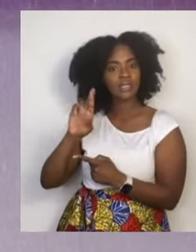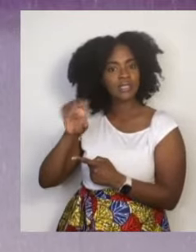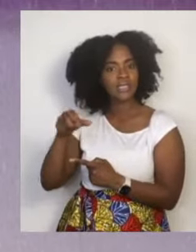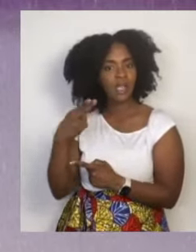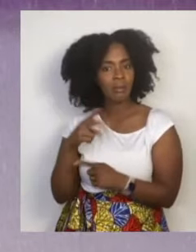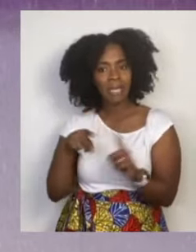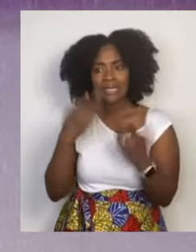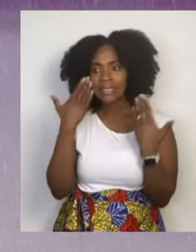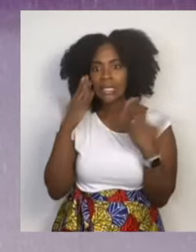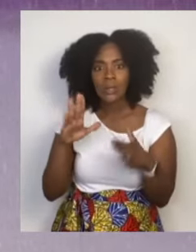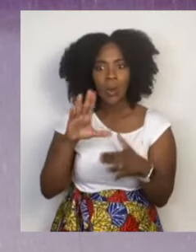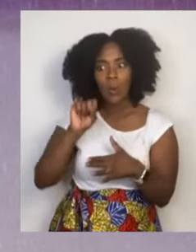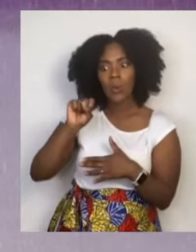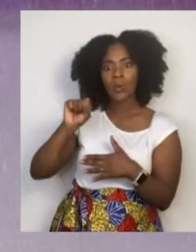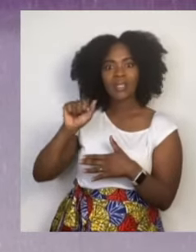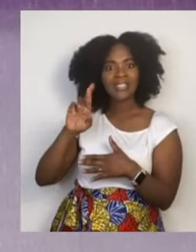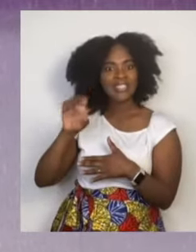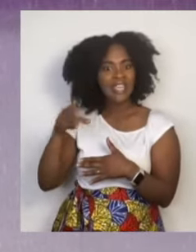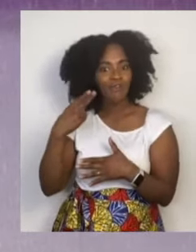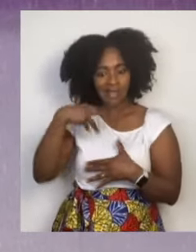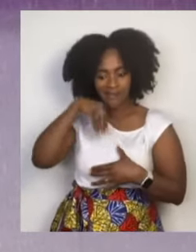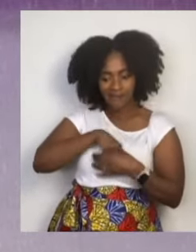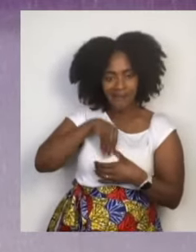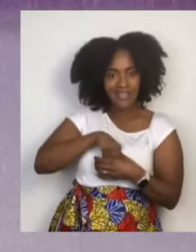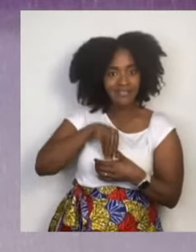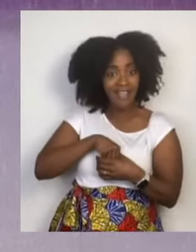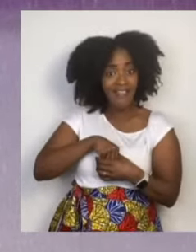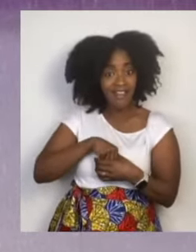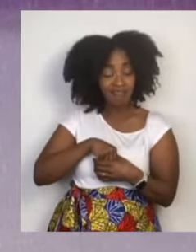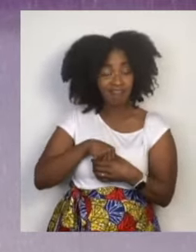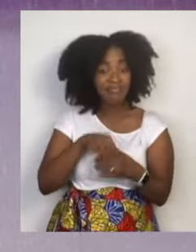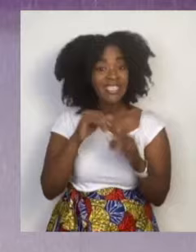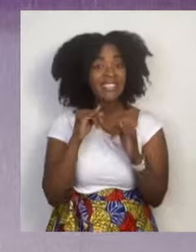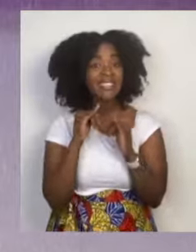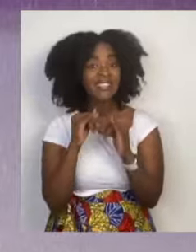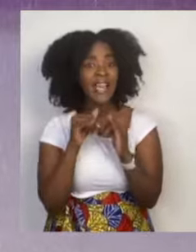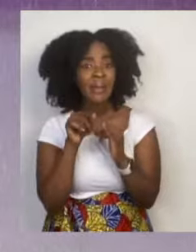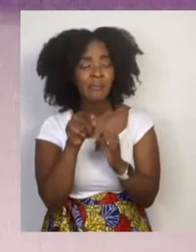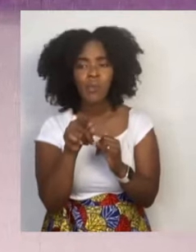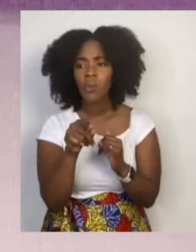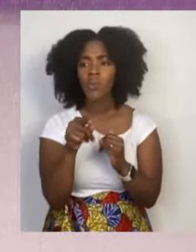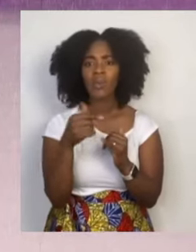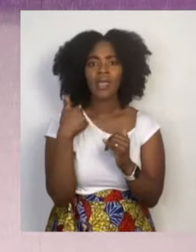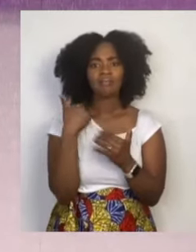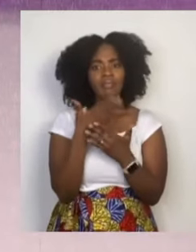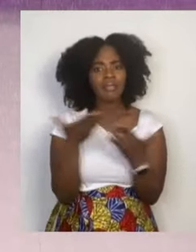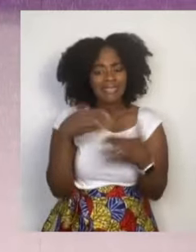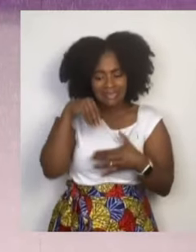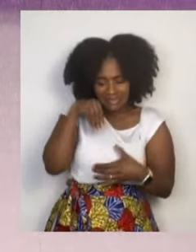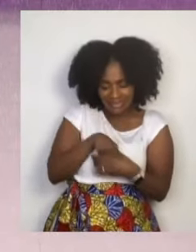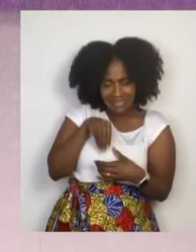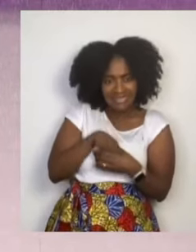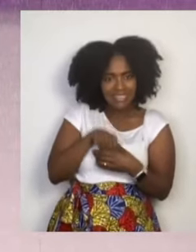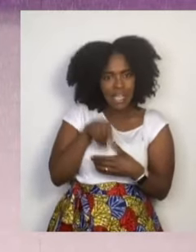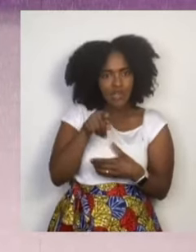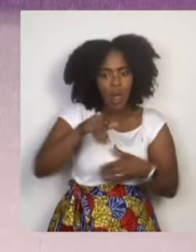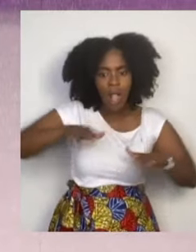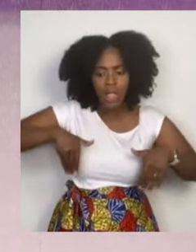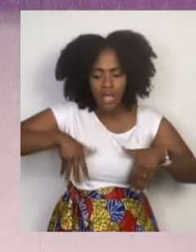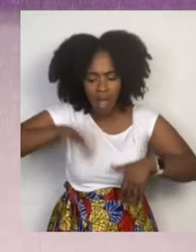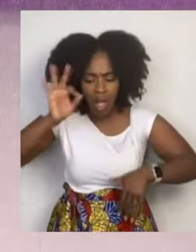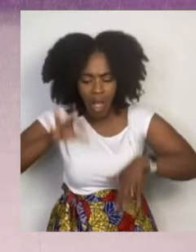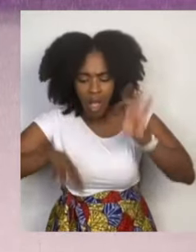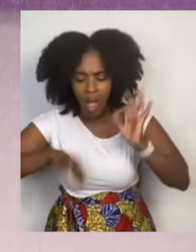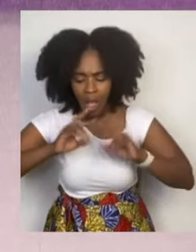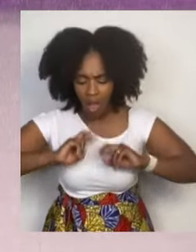even discovered yet. There's a wiser you in you. There's a stronger you in